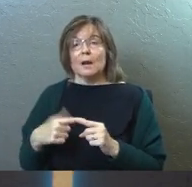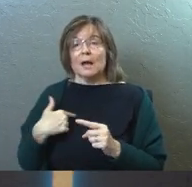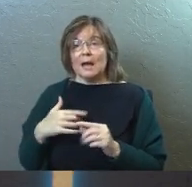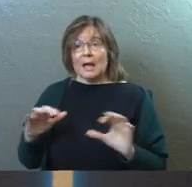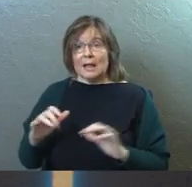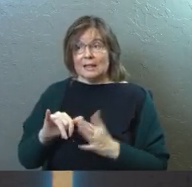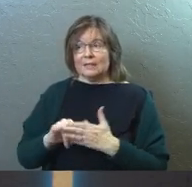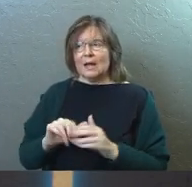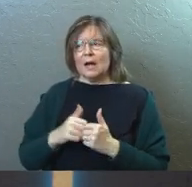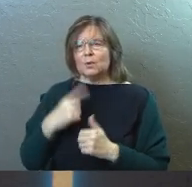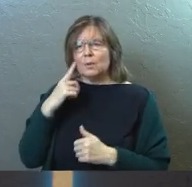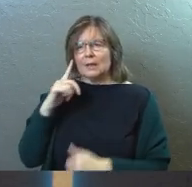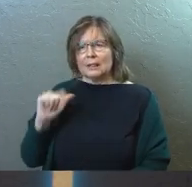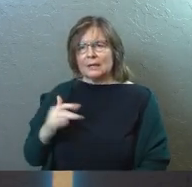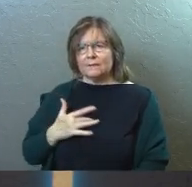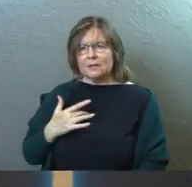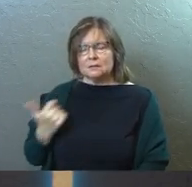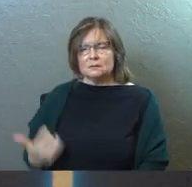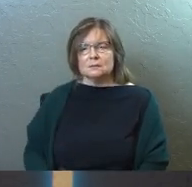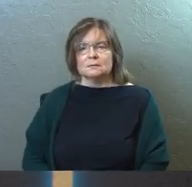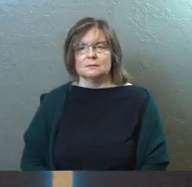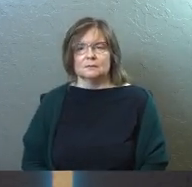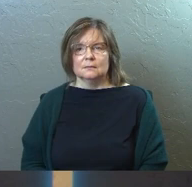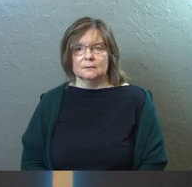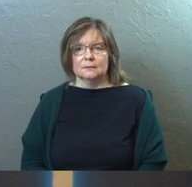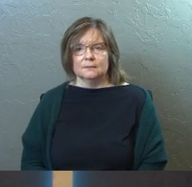I act like that, how do you think Linda feels?